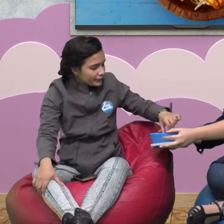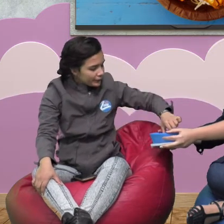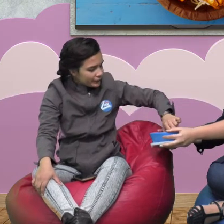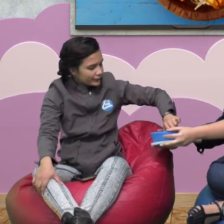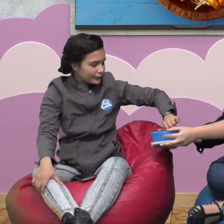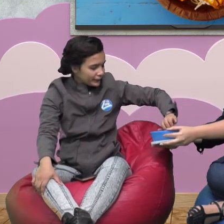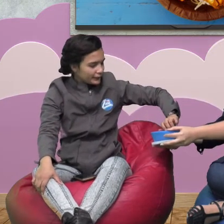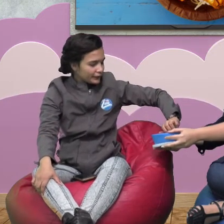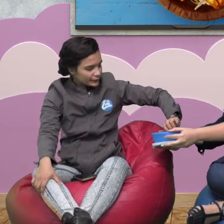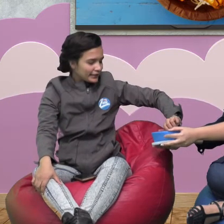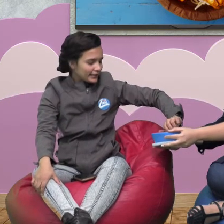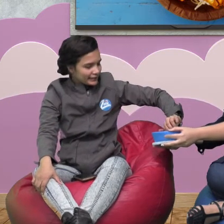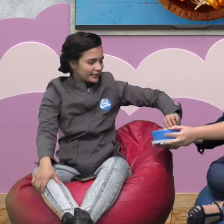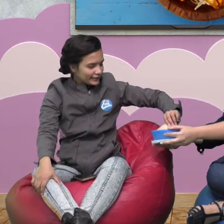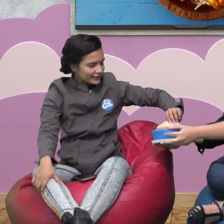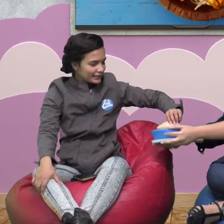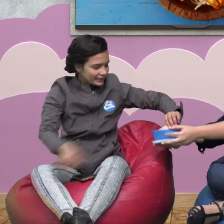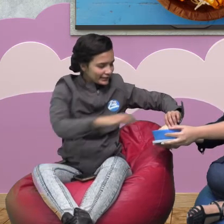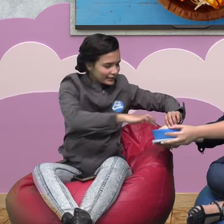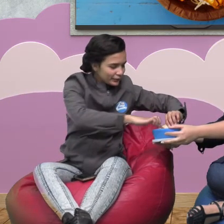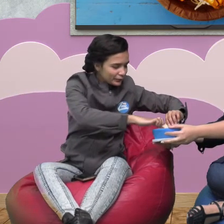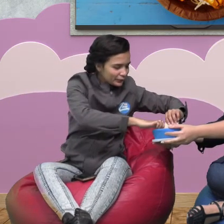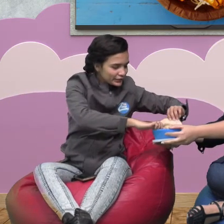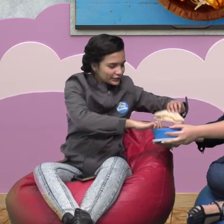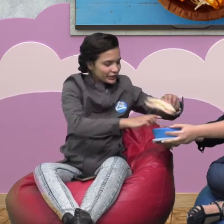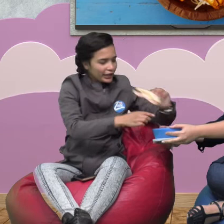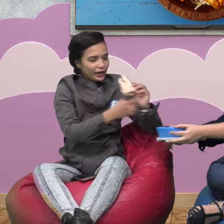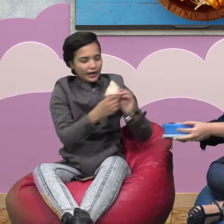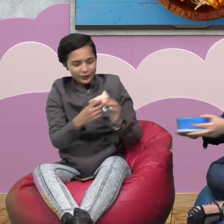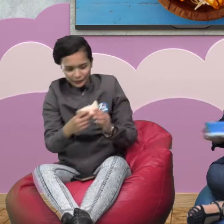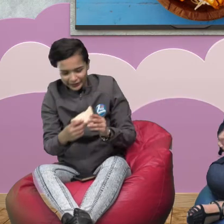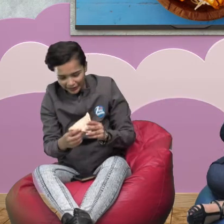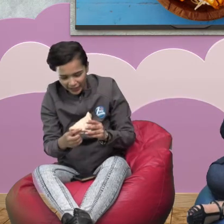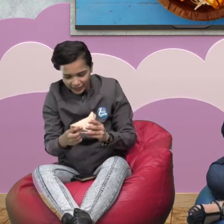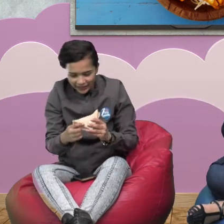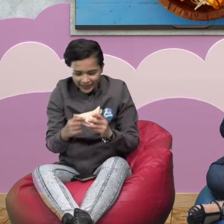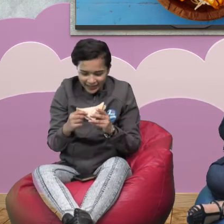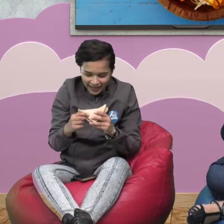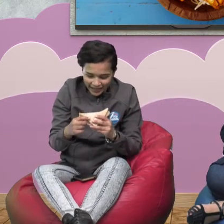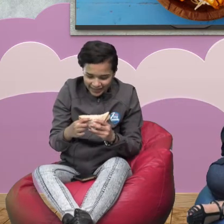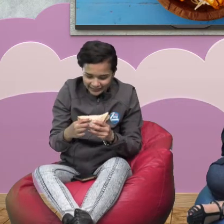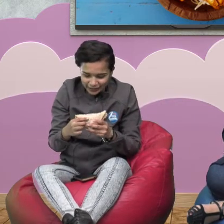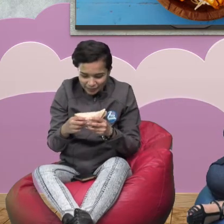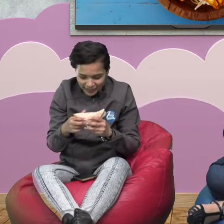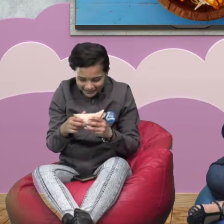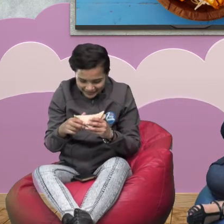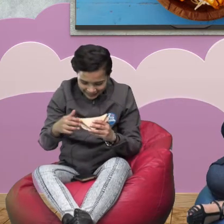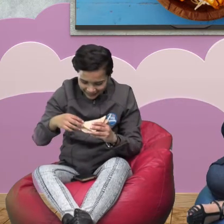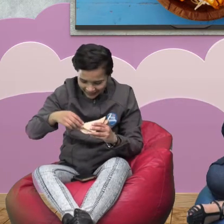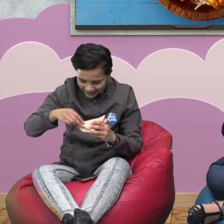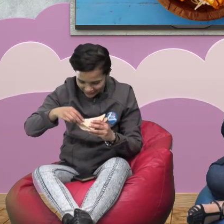sandwich. Because here at Active Kids, we share. We share and we care. And so